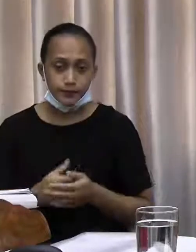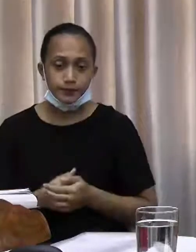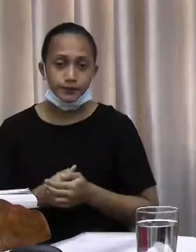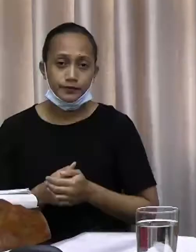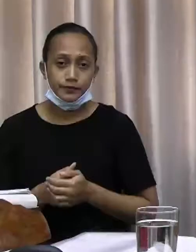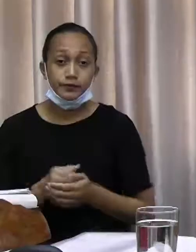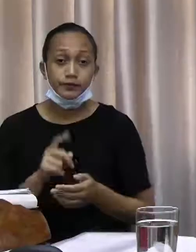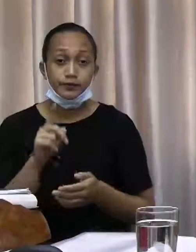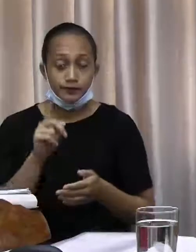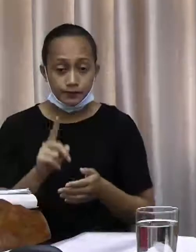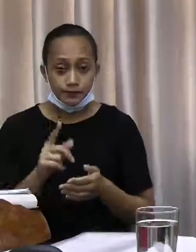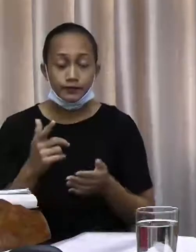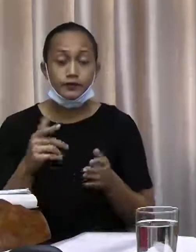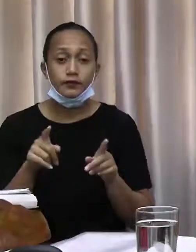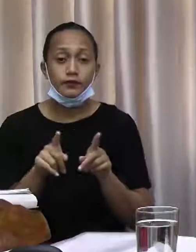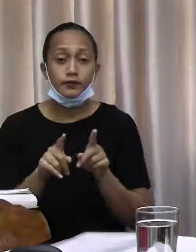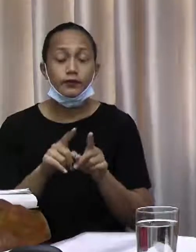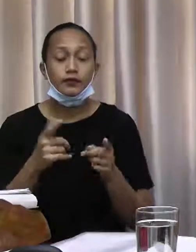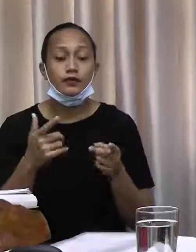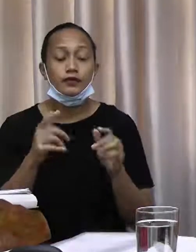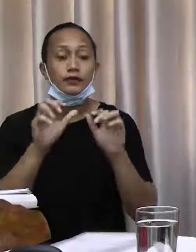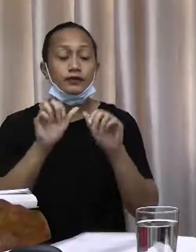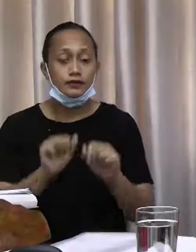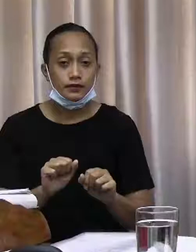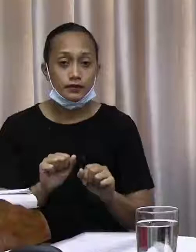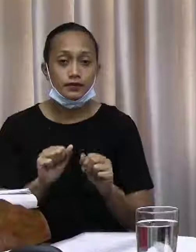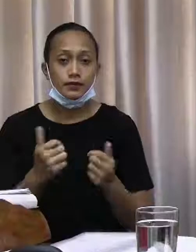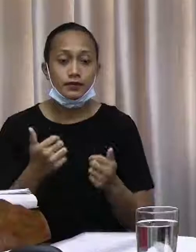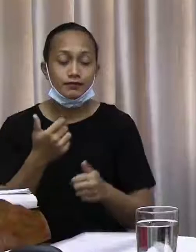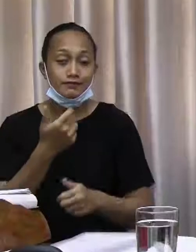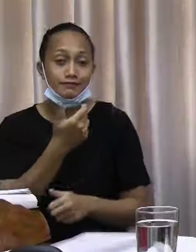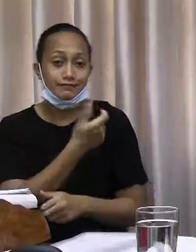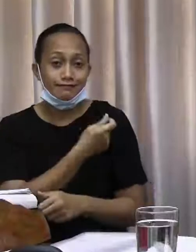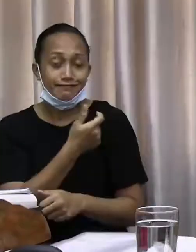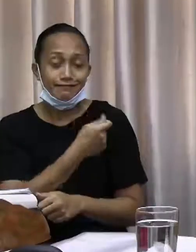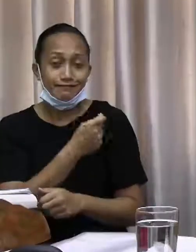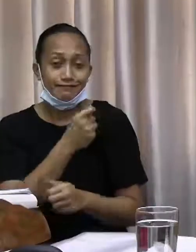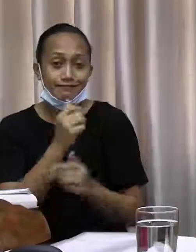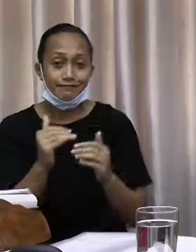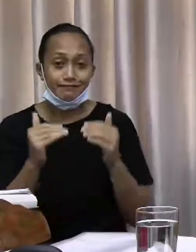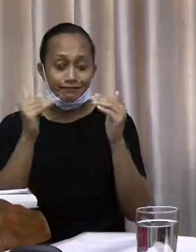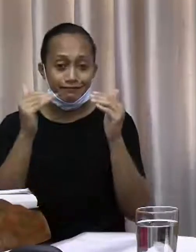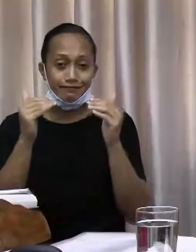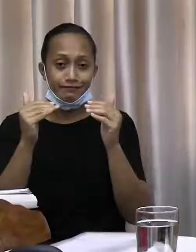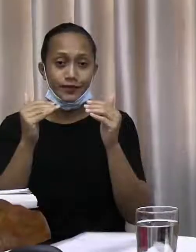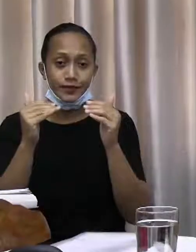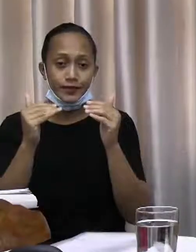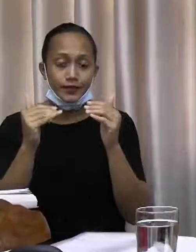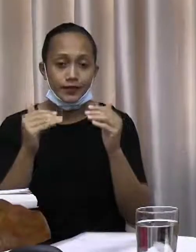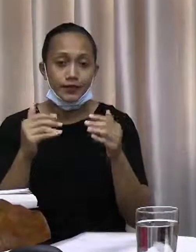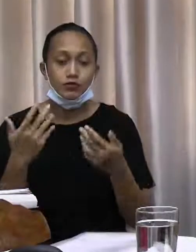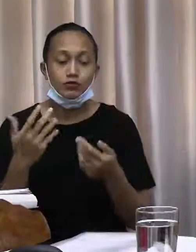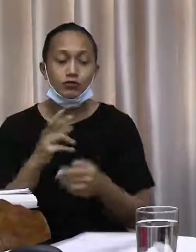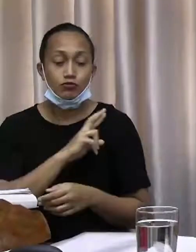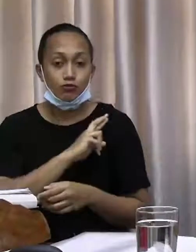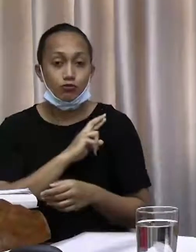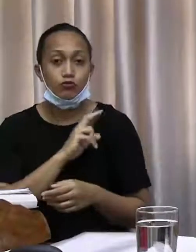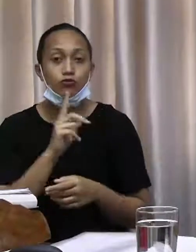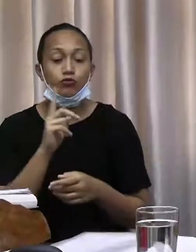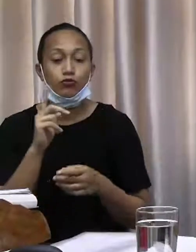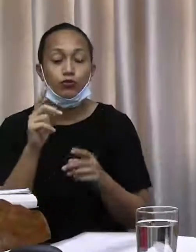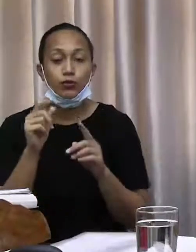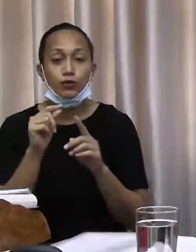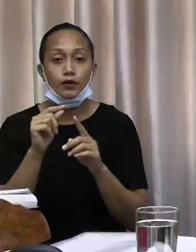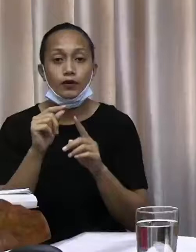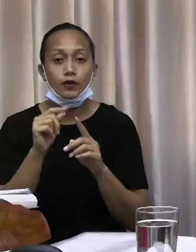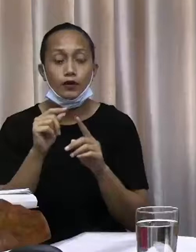Enhanced surveillance, as well as maintaining high vaccination rates, necessitate the rollout of the